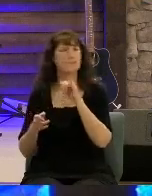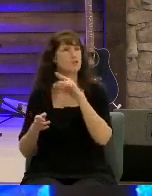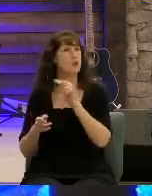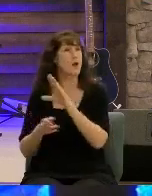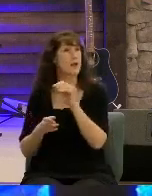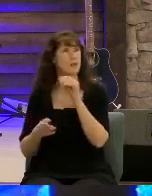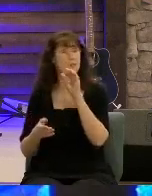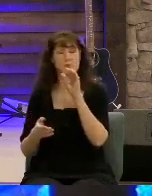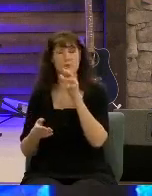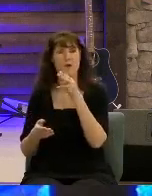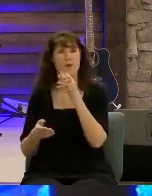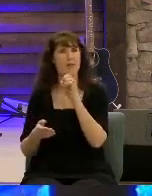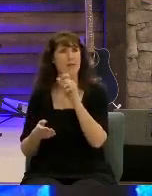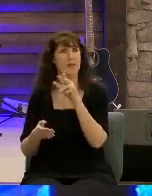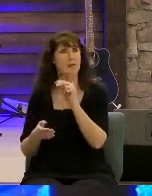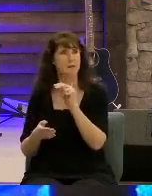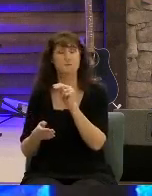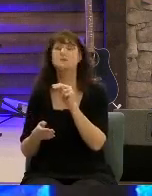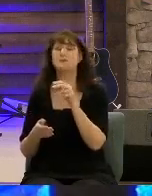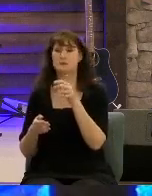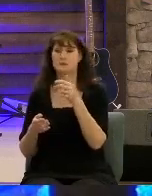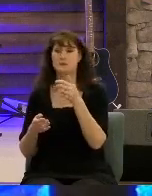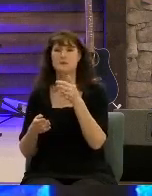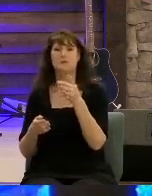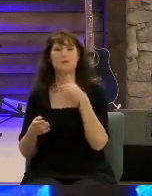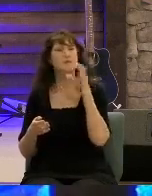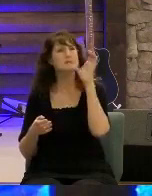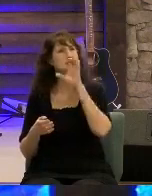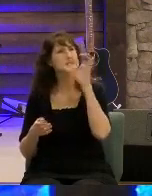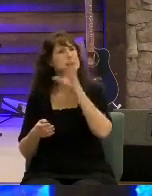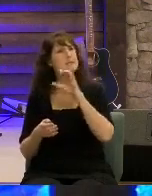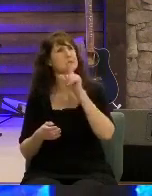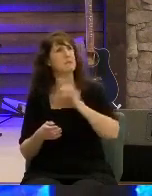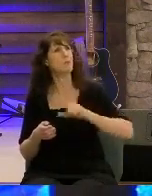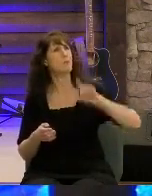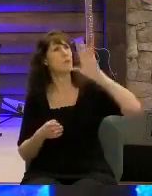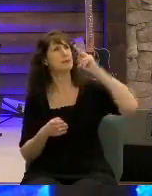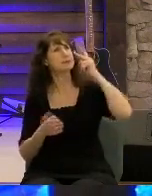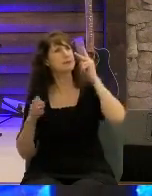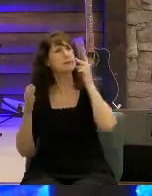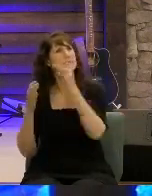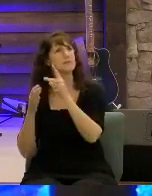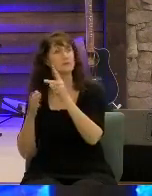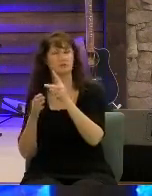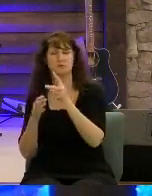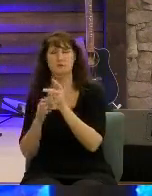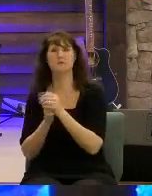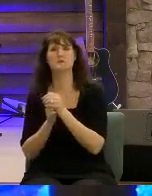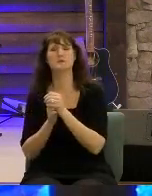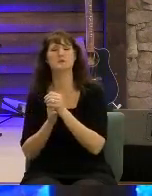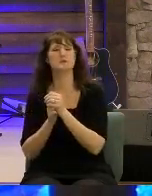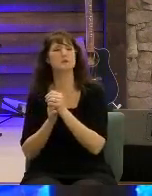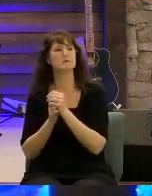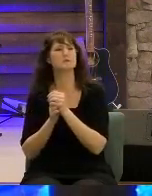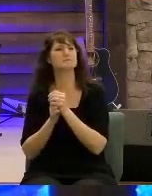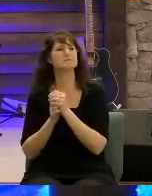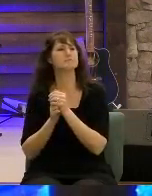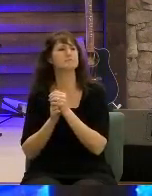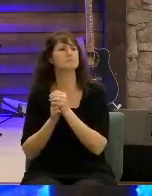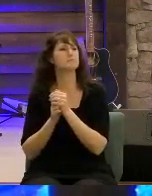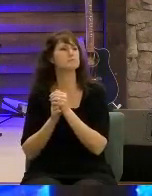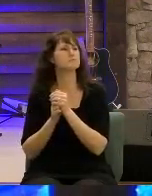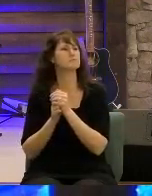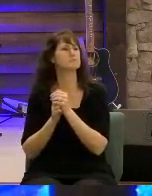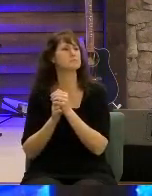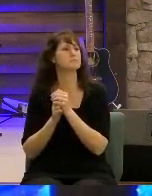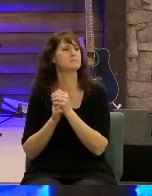if you would seek the Lord's vision over these coming weeks as God would instill to you, okay? And